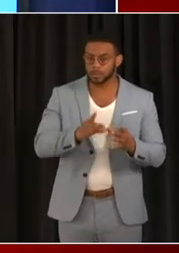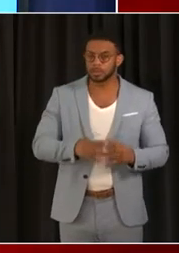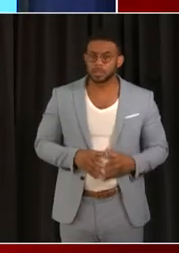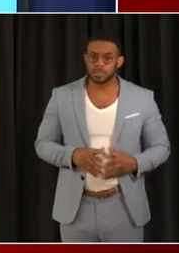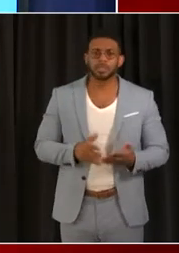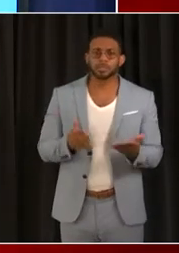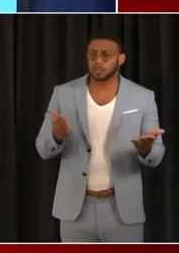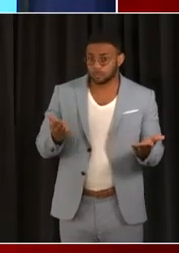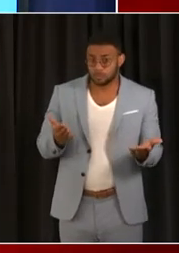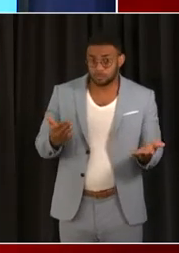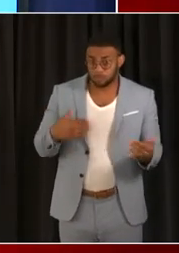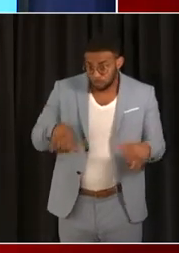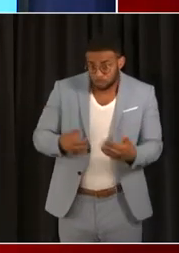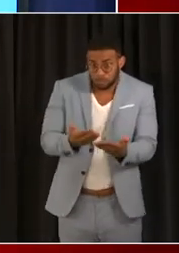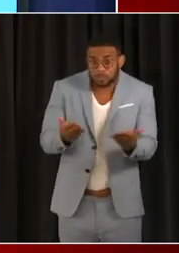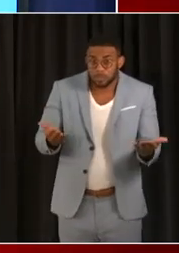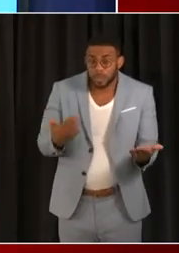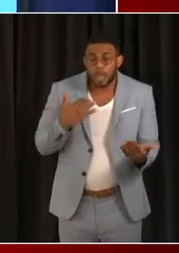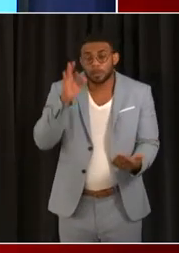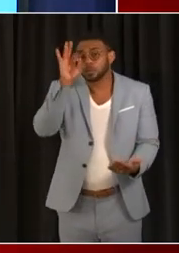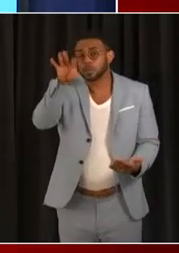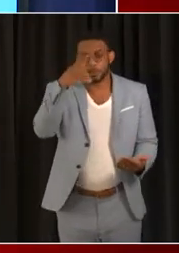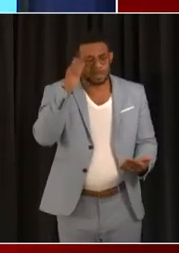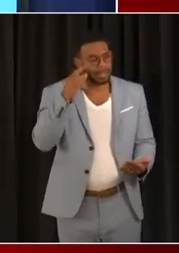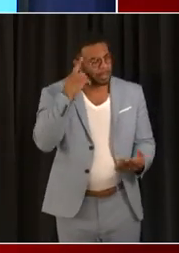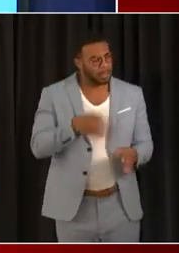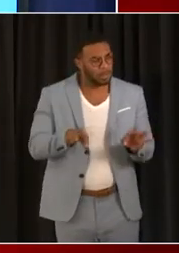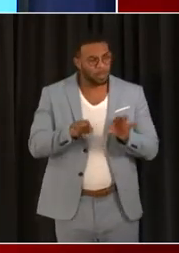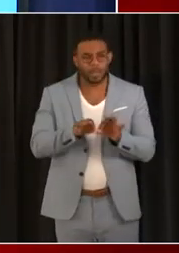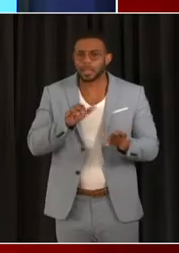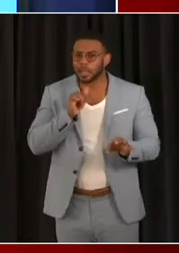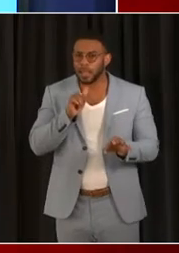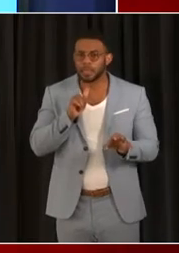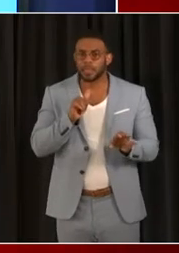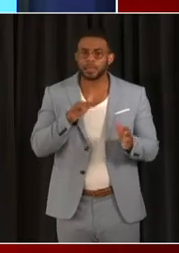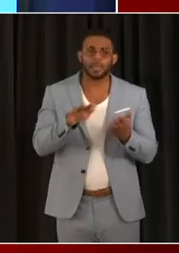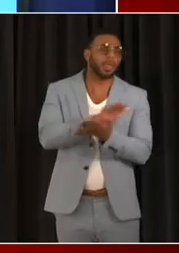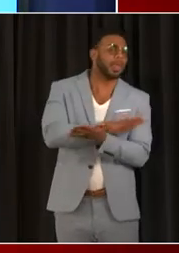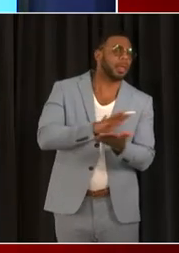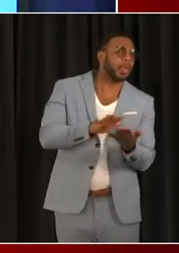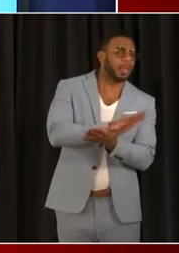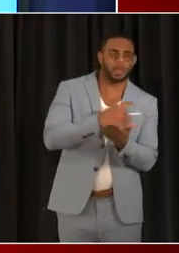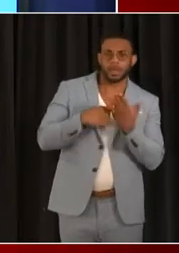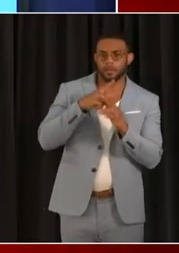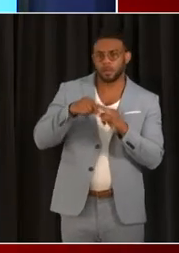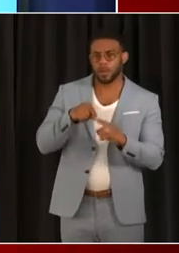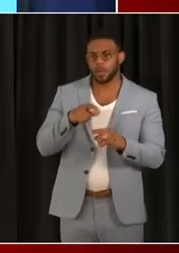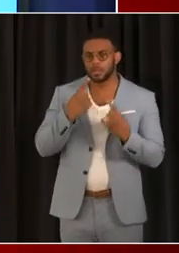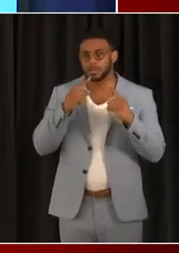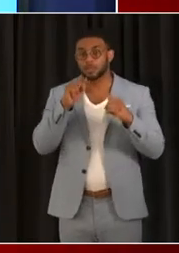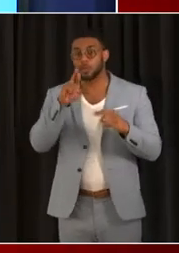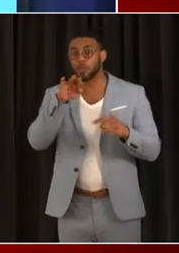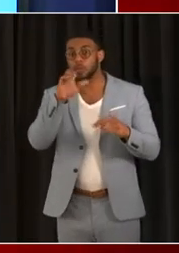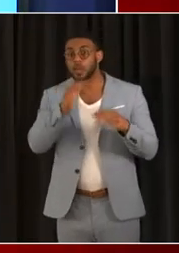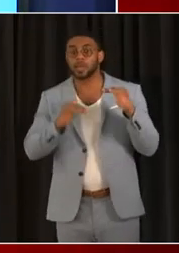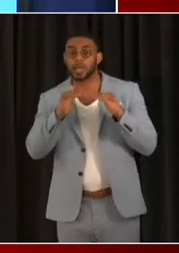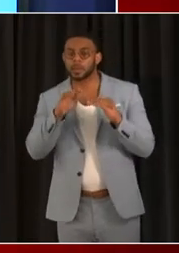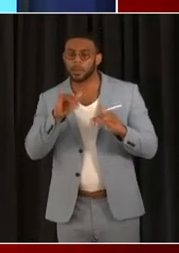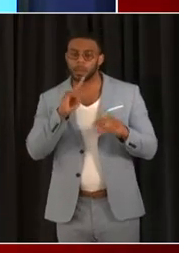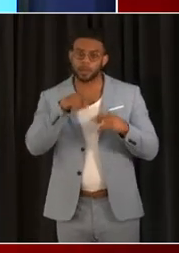success. And so I want to just sort of toss that out there because I think it's important not to dilute conversations about achieving racial